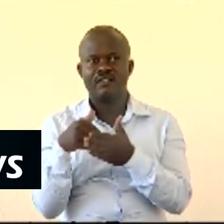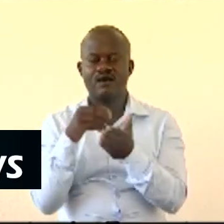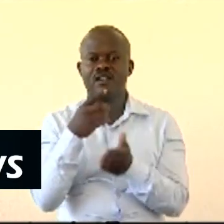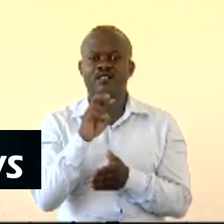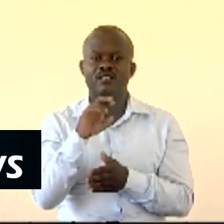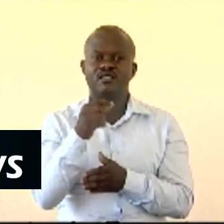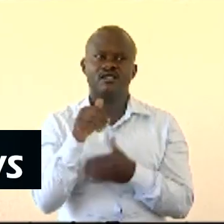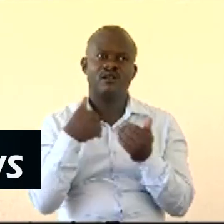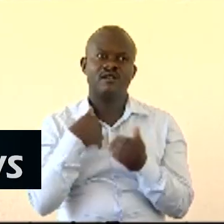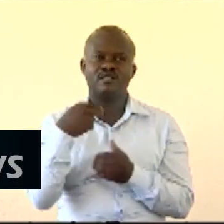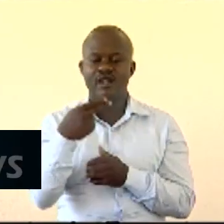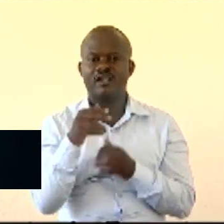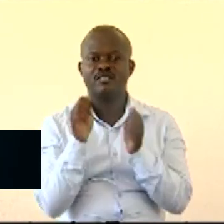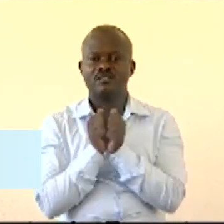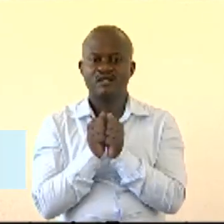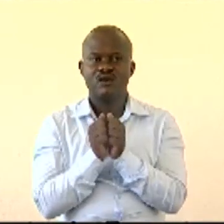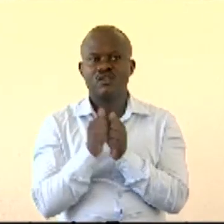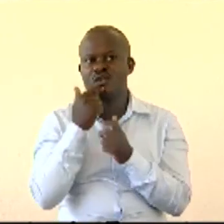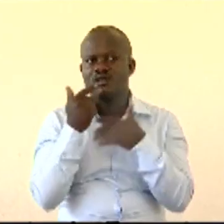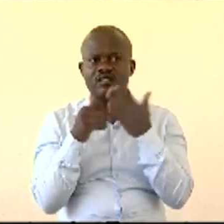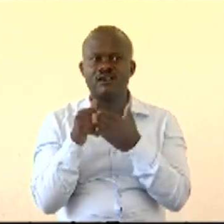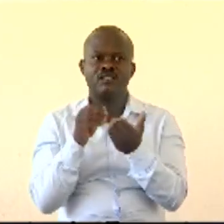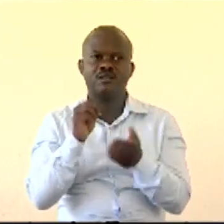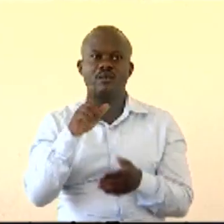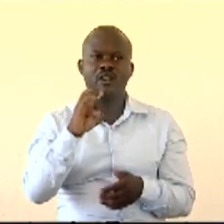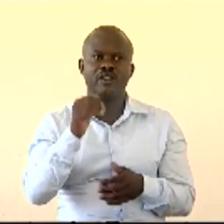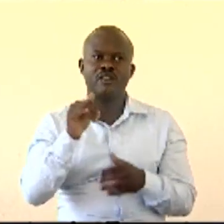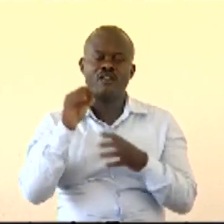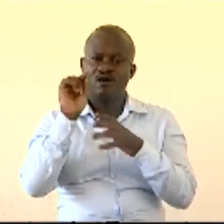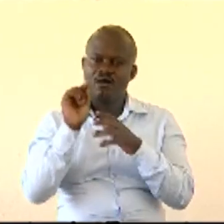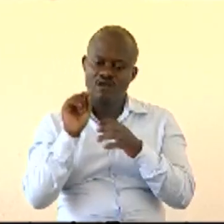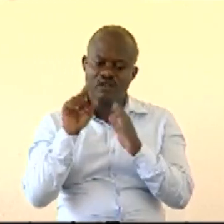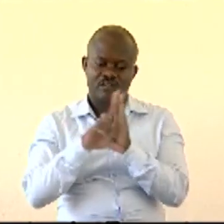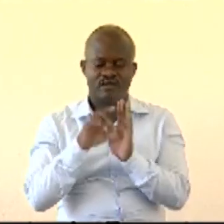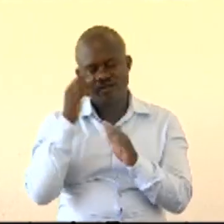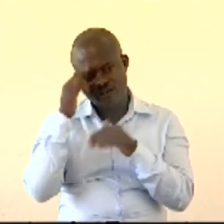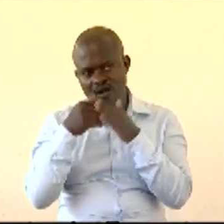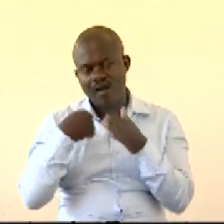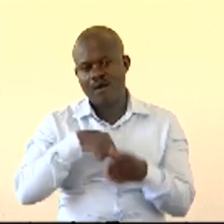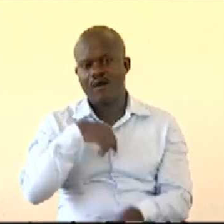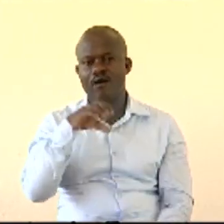have H10. So this is the molecular formula of our compound.